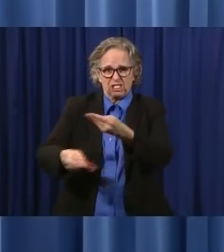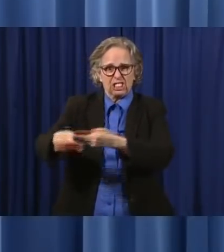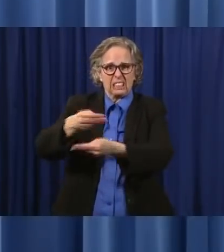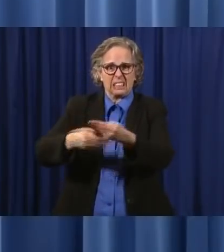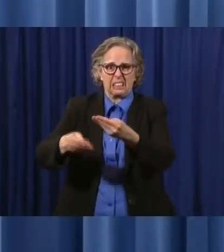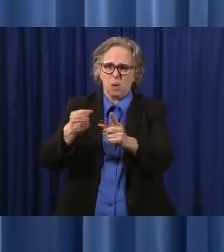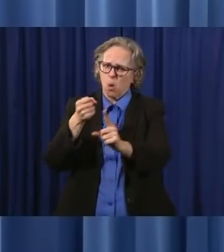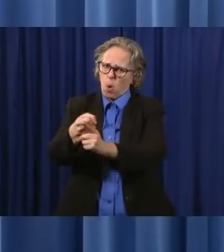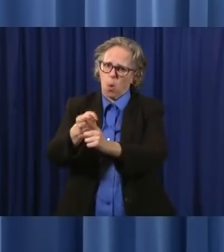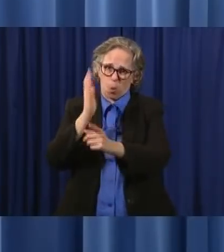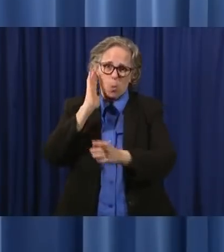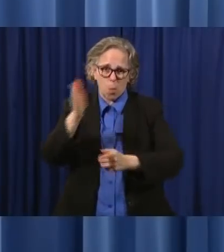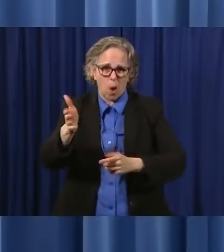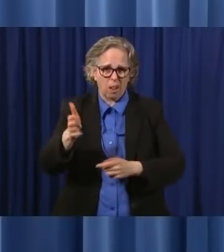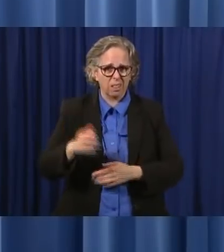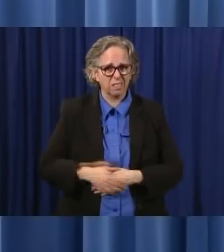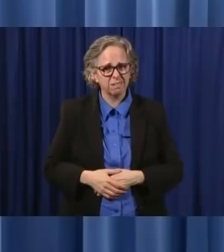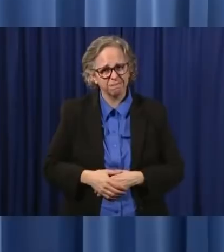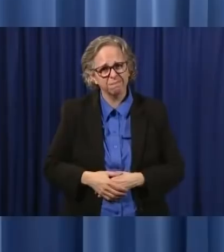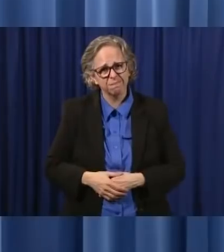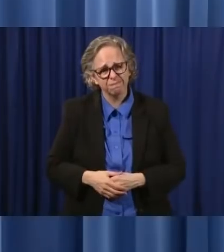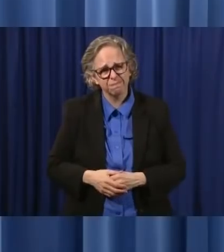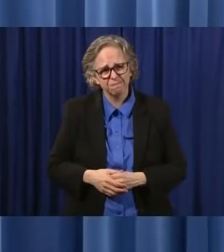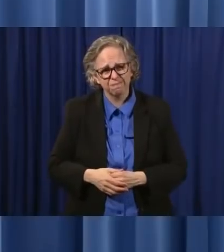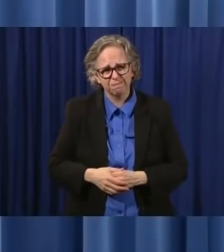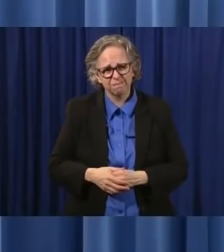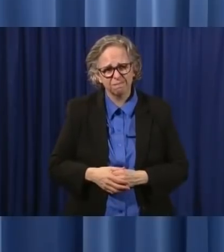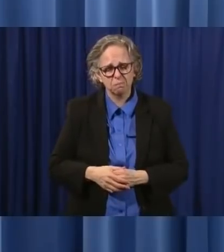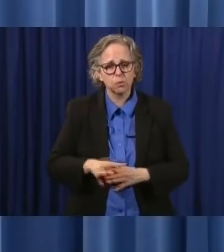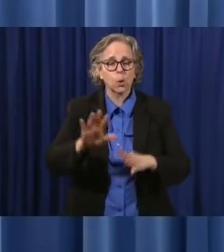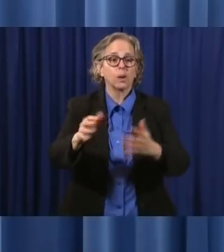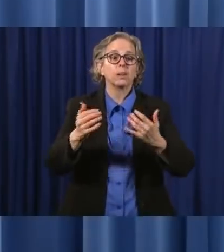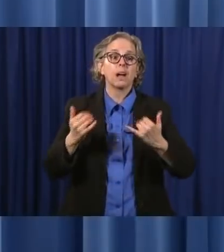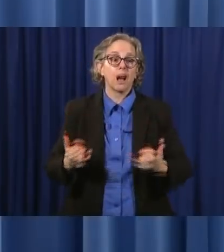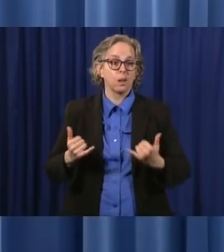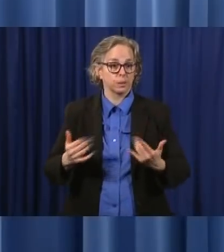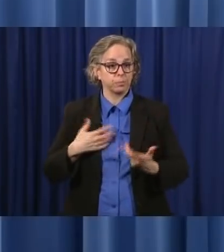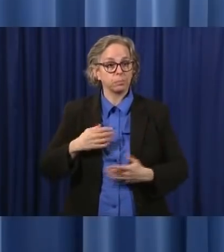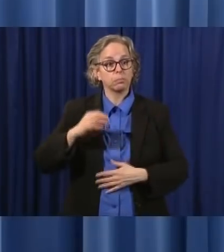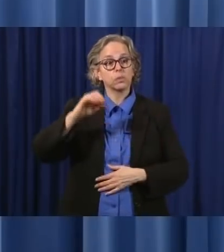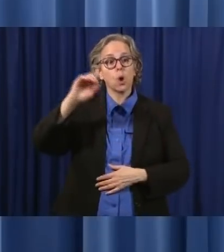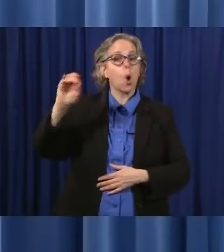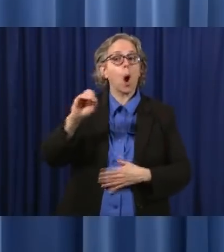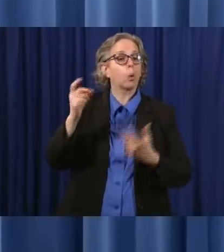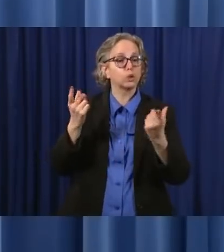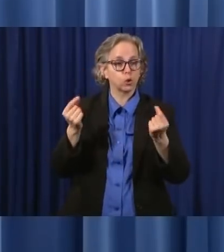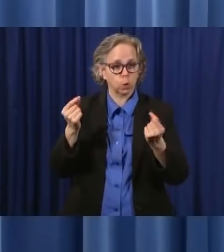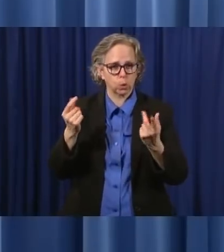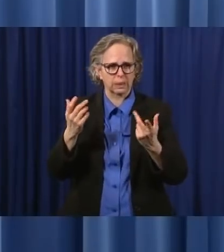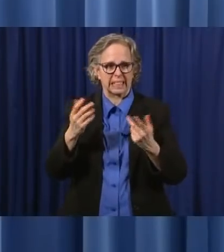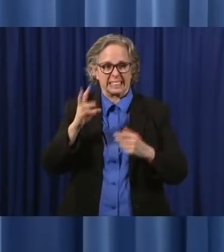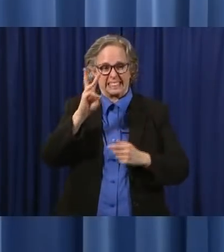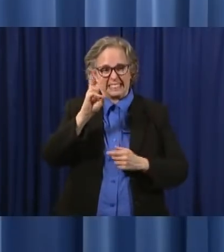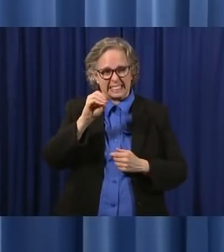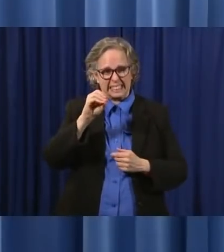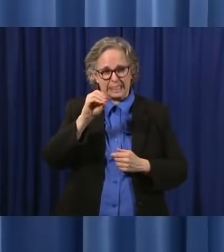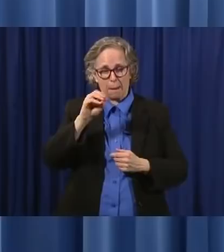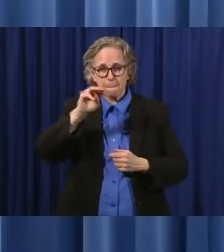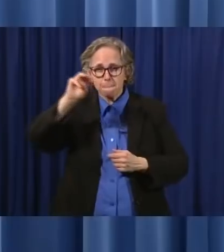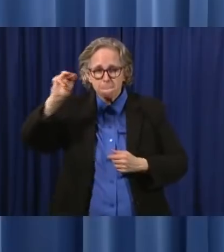To take care of that, Ohio is going to utilize more than $60 million of Federal CARES Act